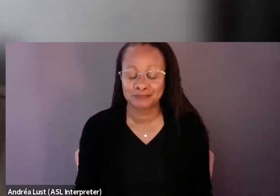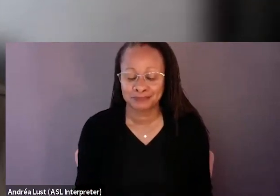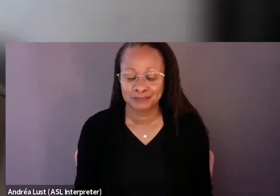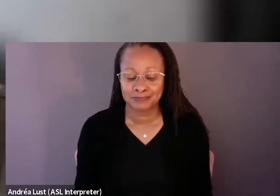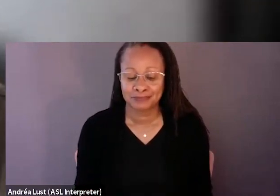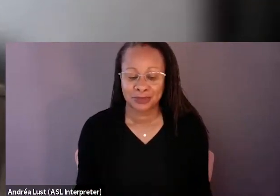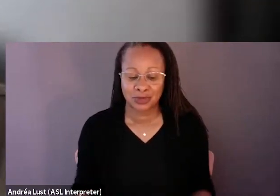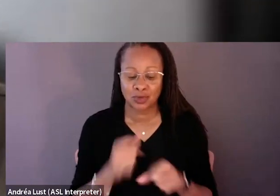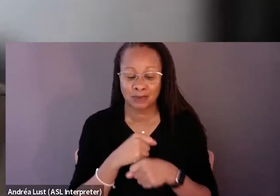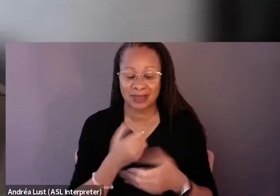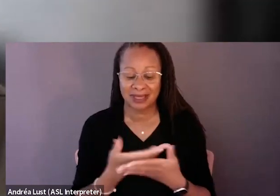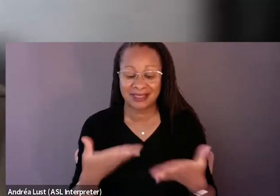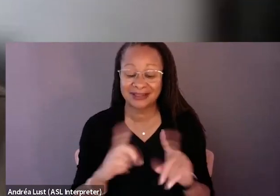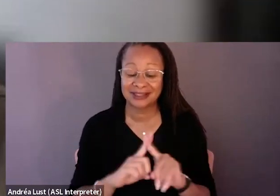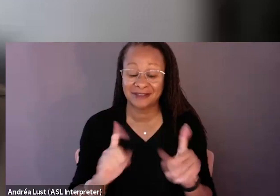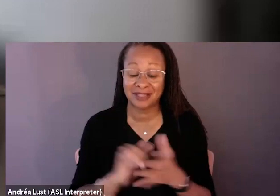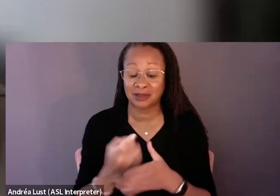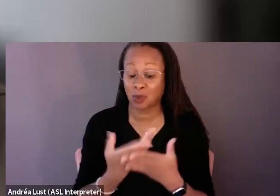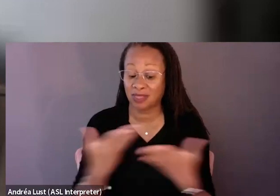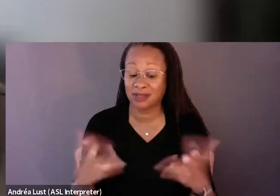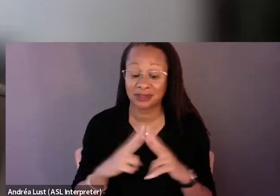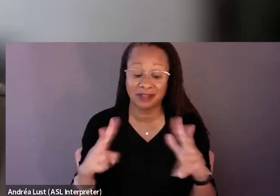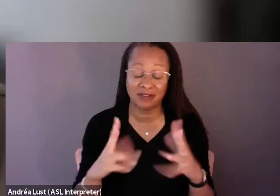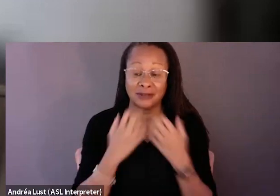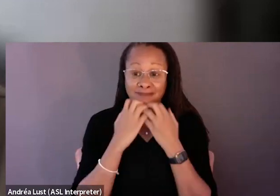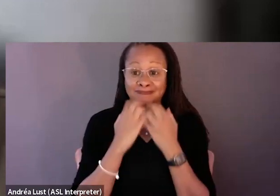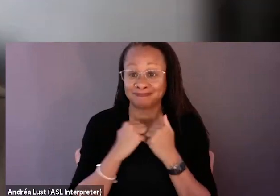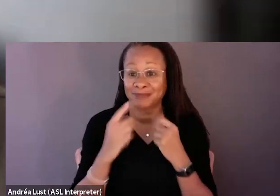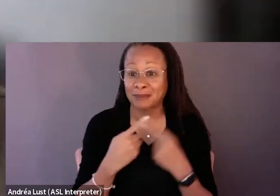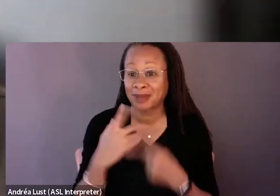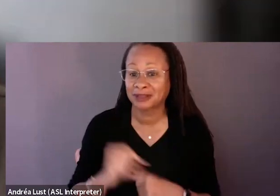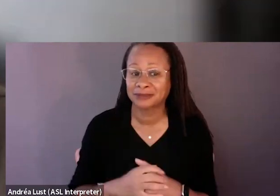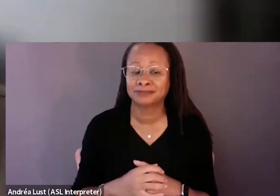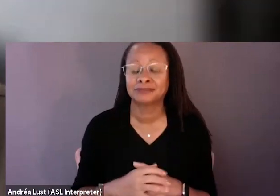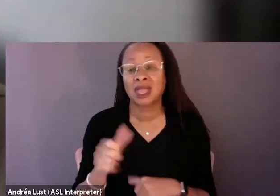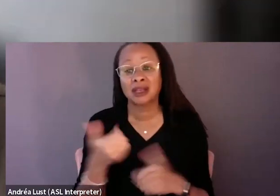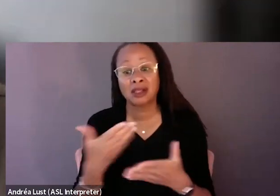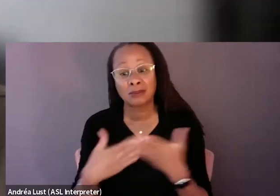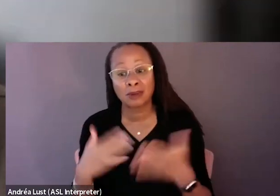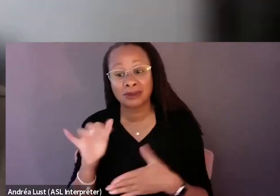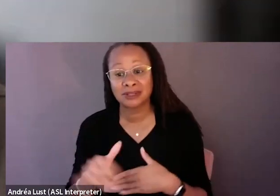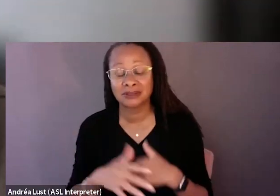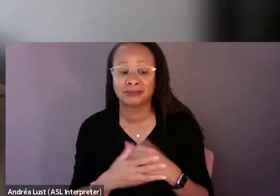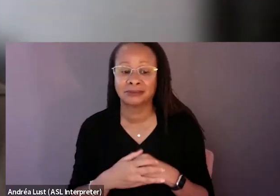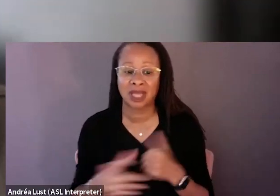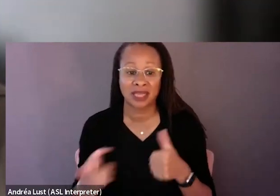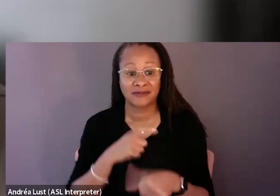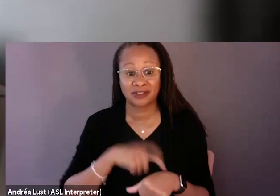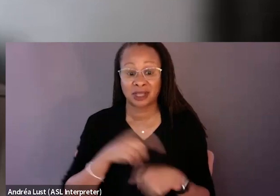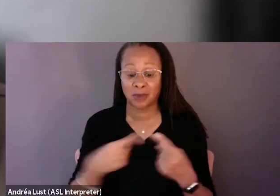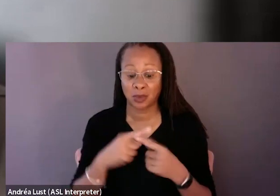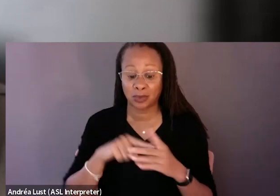to make things different. And that's one of the things I'm very cherish. And another part is that at the first time when we